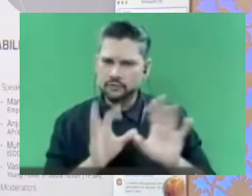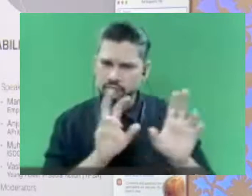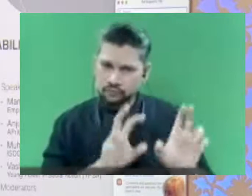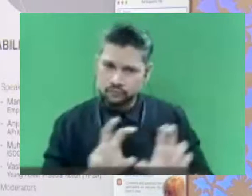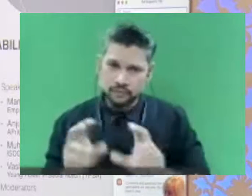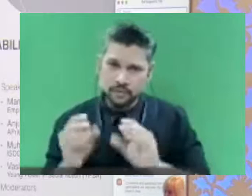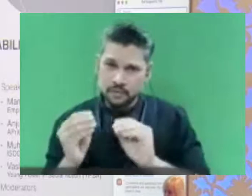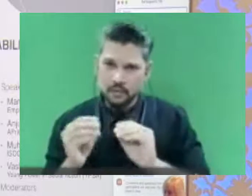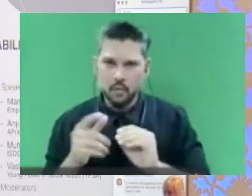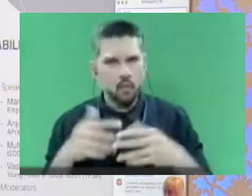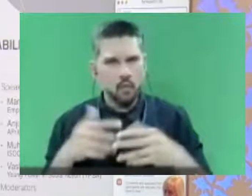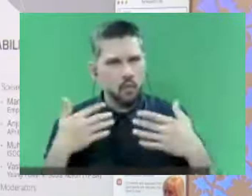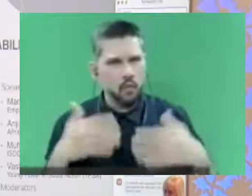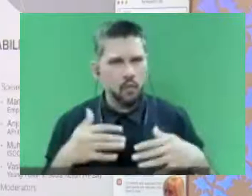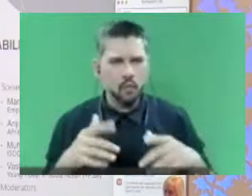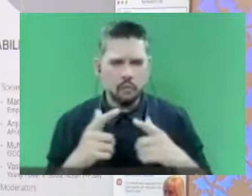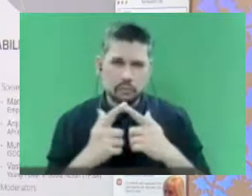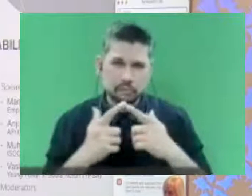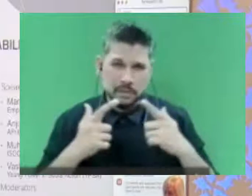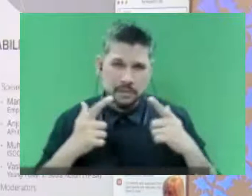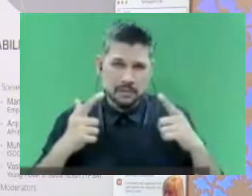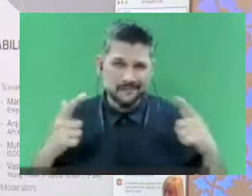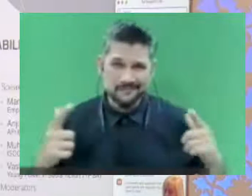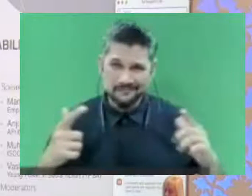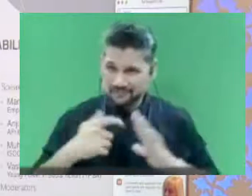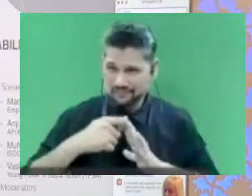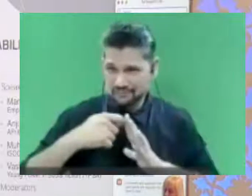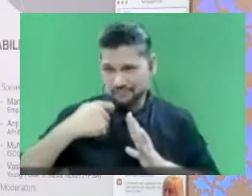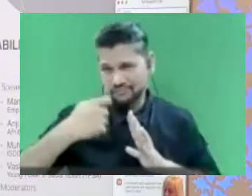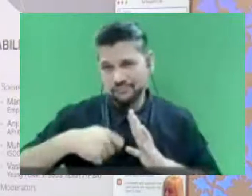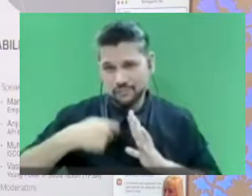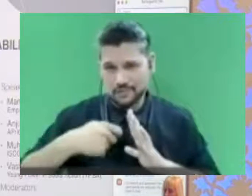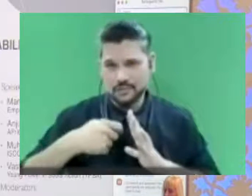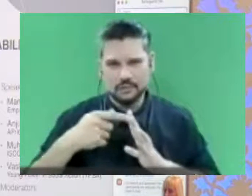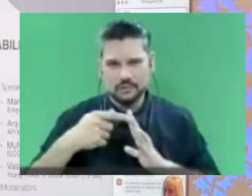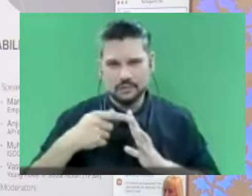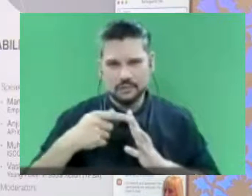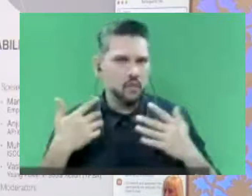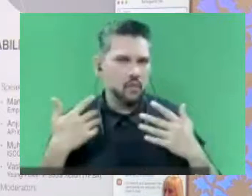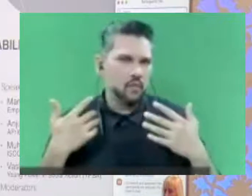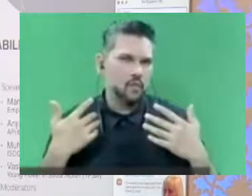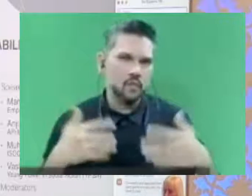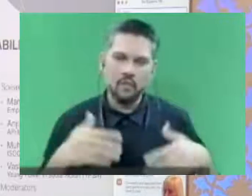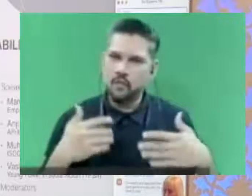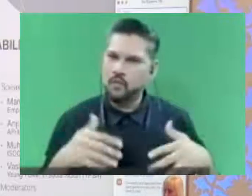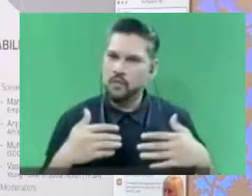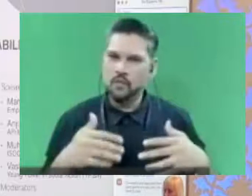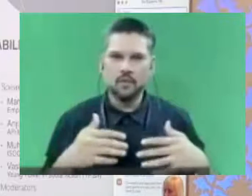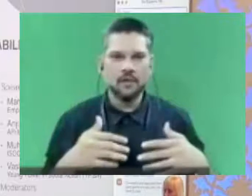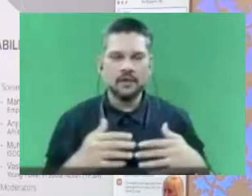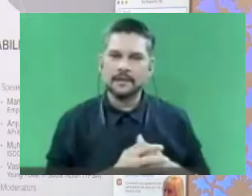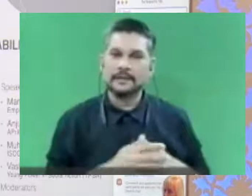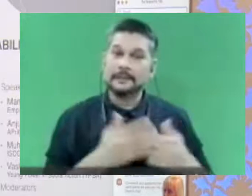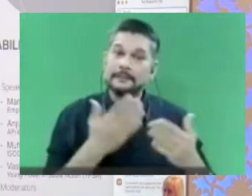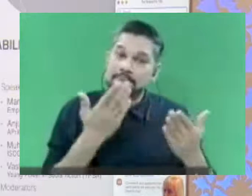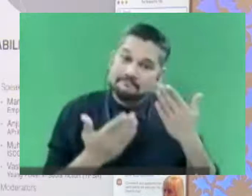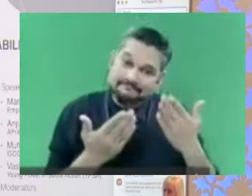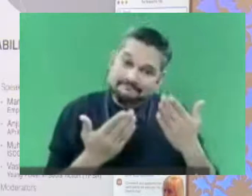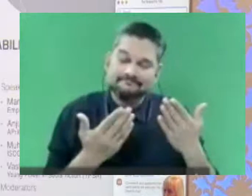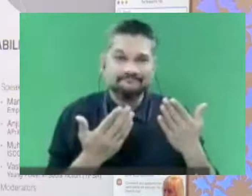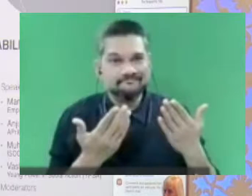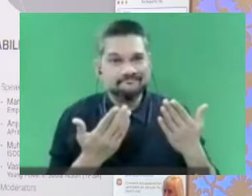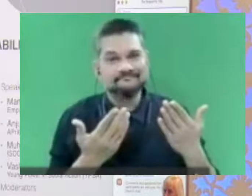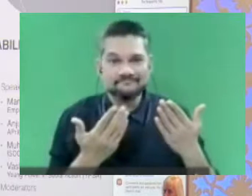big project, a project all on its own. And we probably need